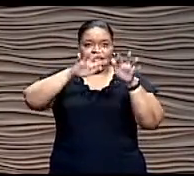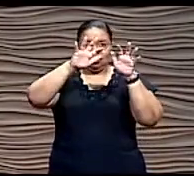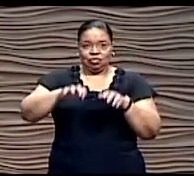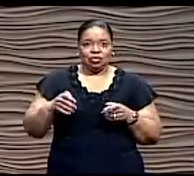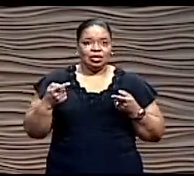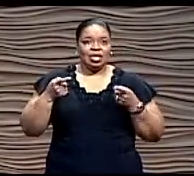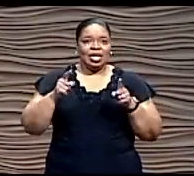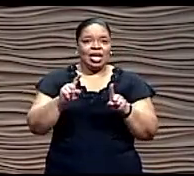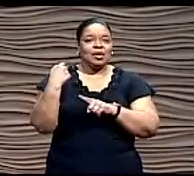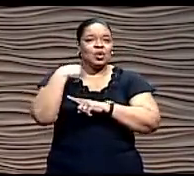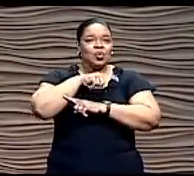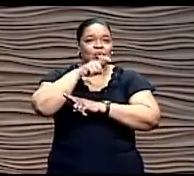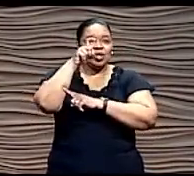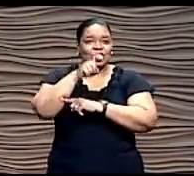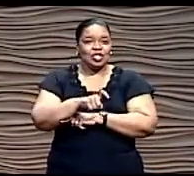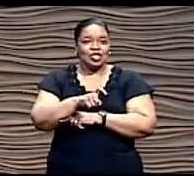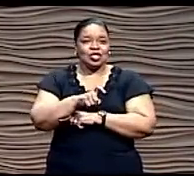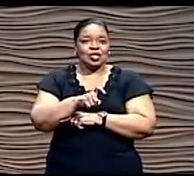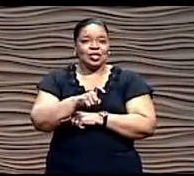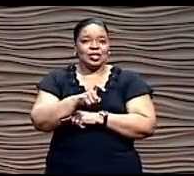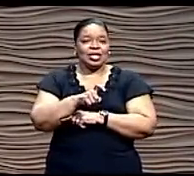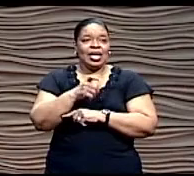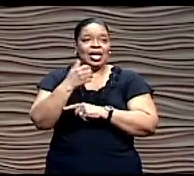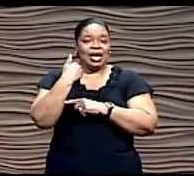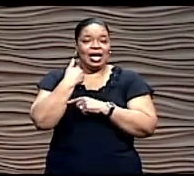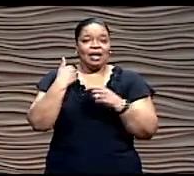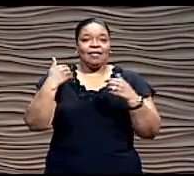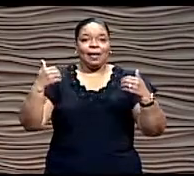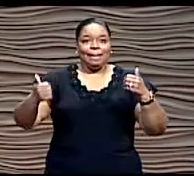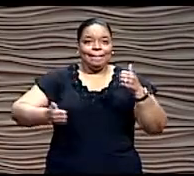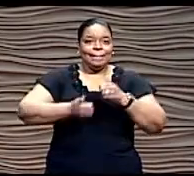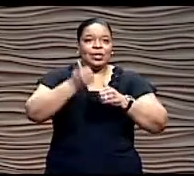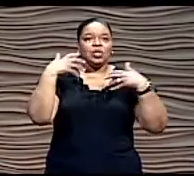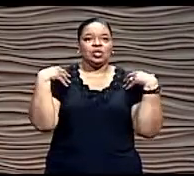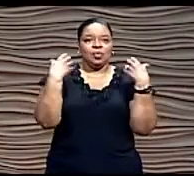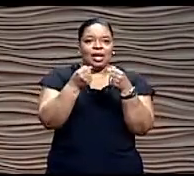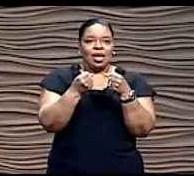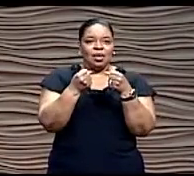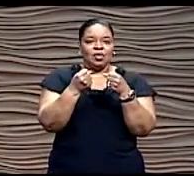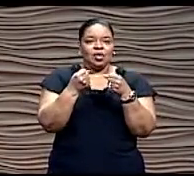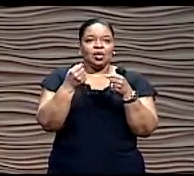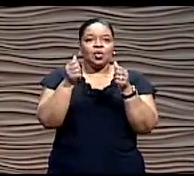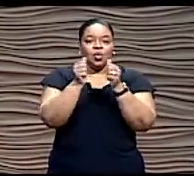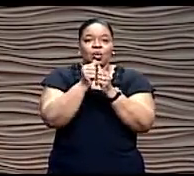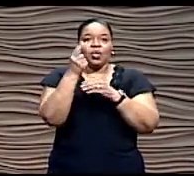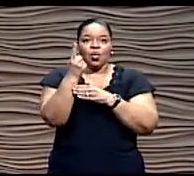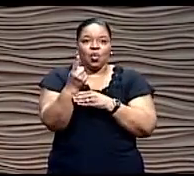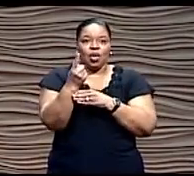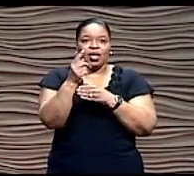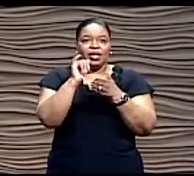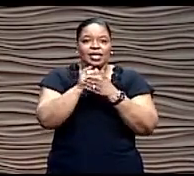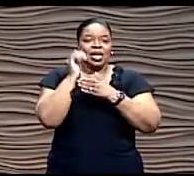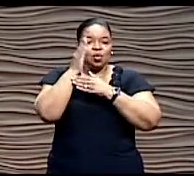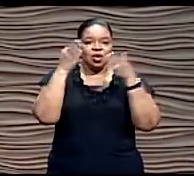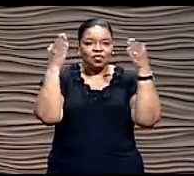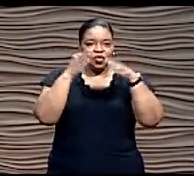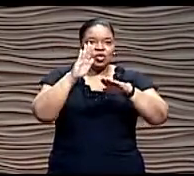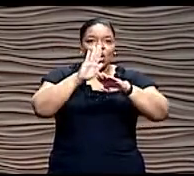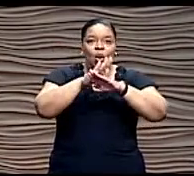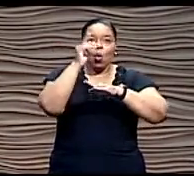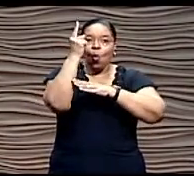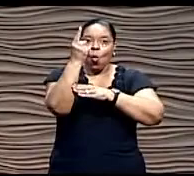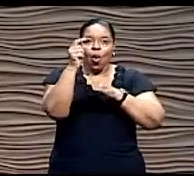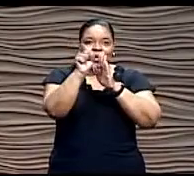we who were supposed to be the most powerful with one grid that would feed one state